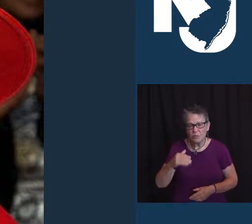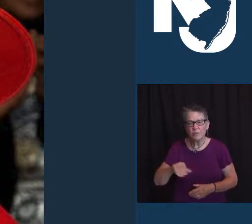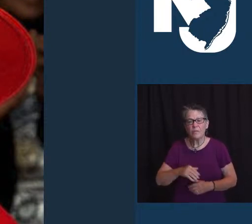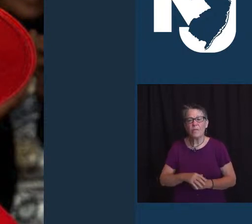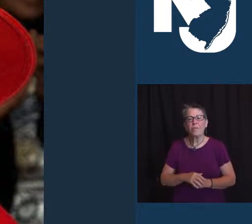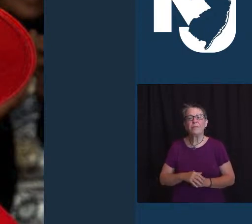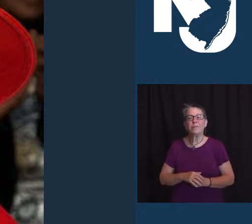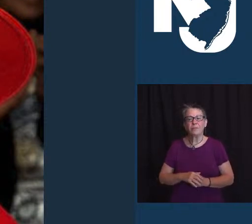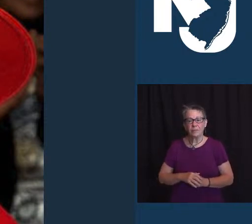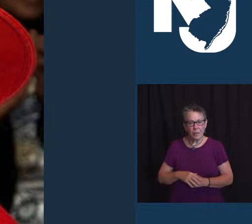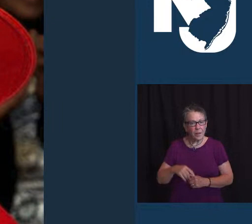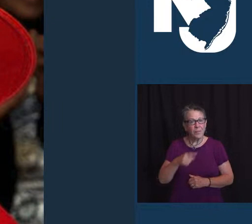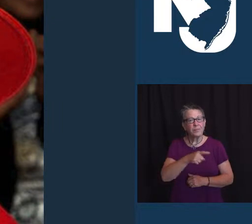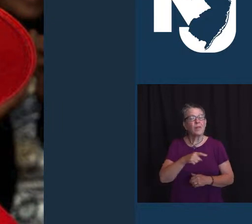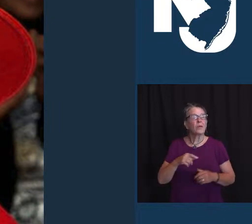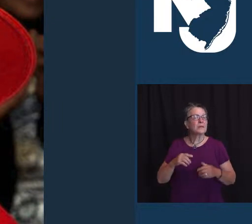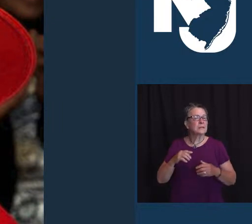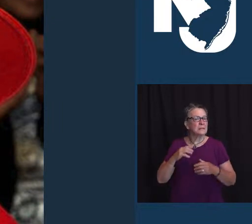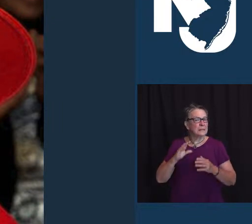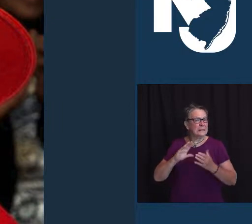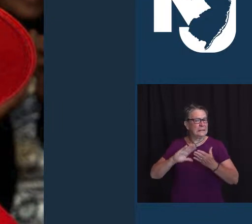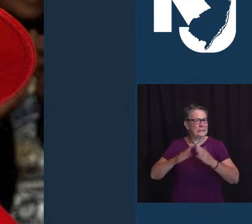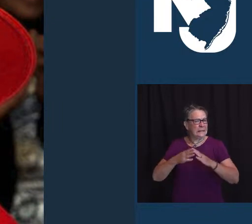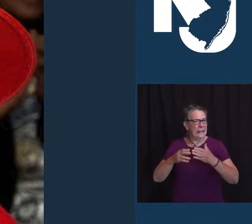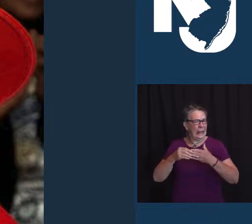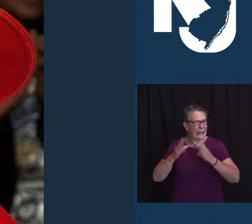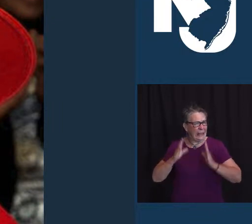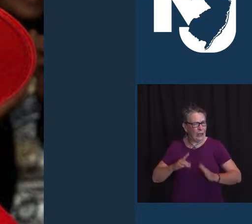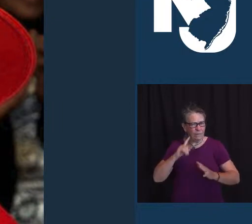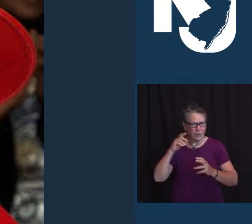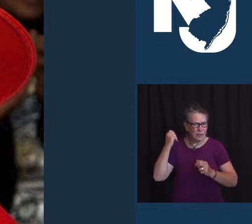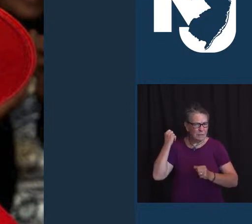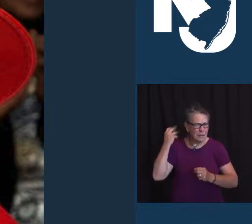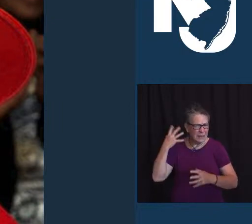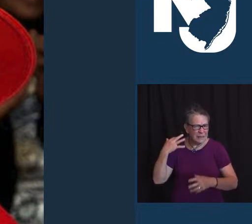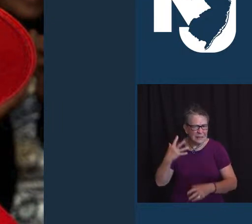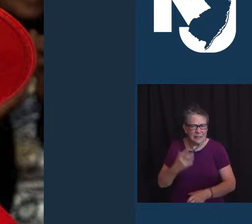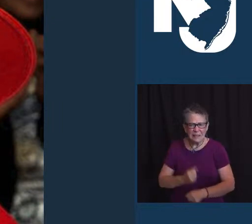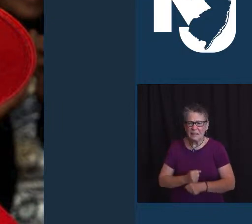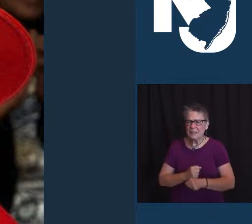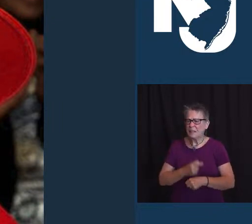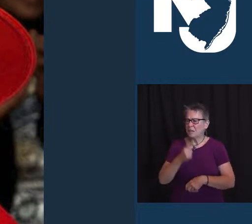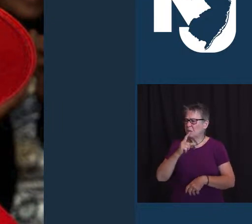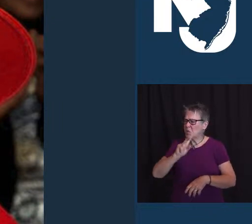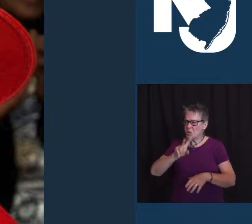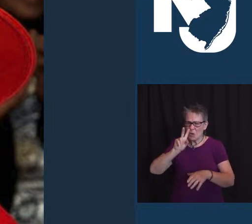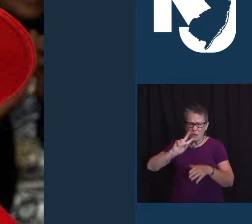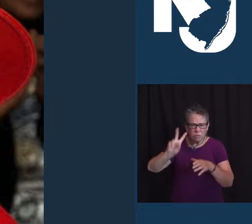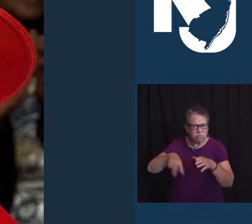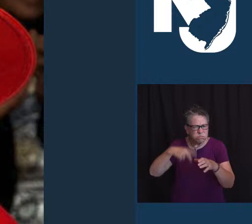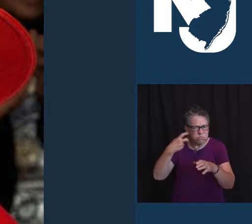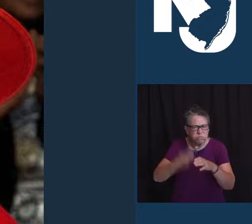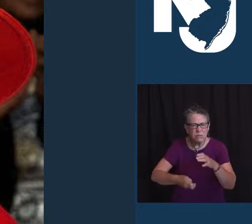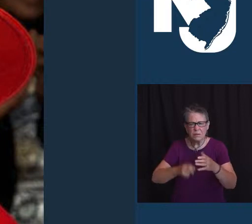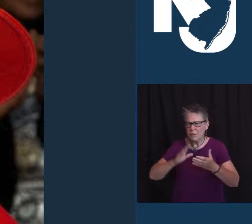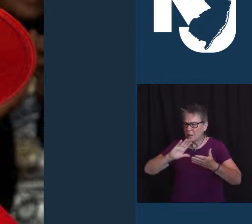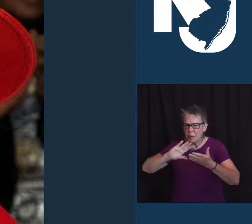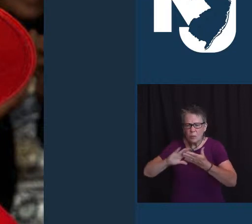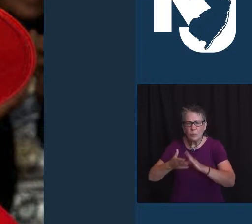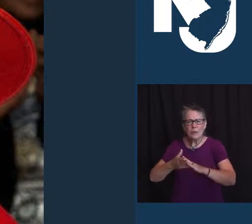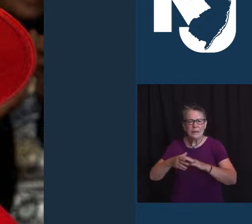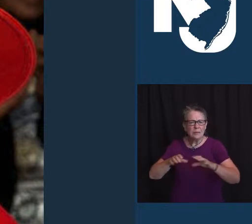force for many, many more. As a longtime member of the 10th Street Baptist Church and on the city council, where she served